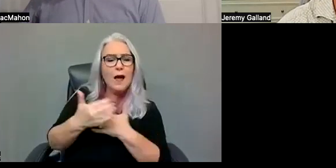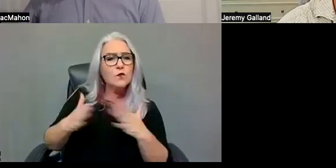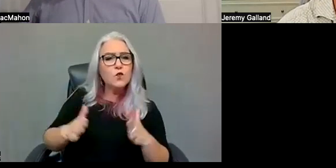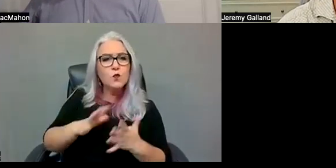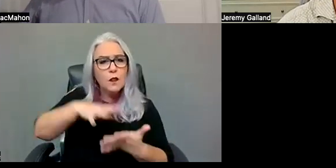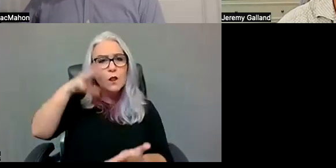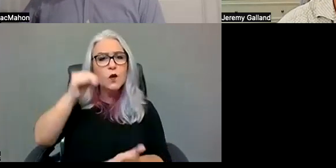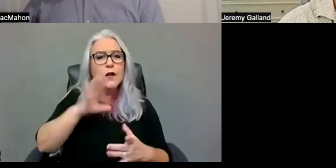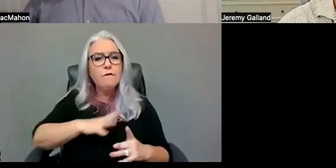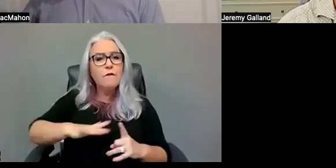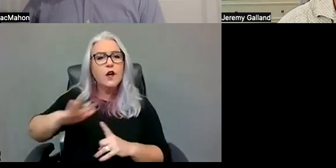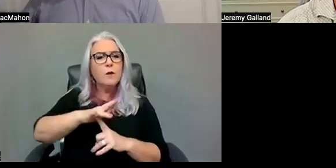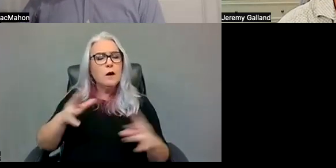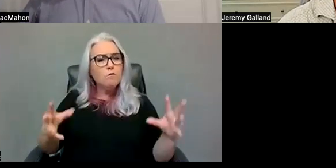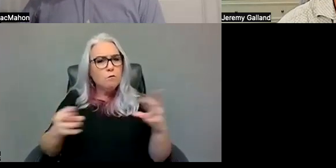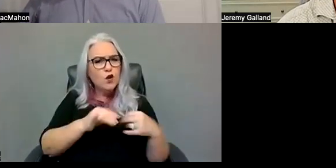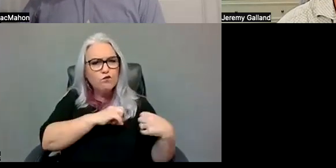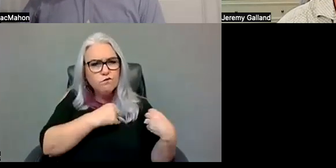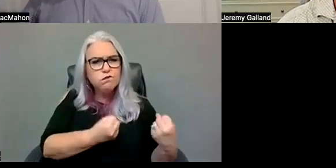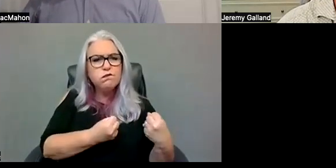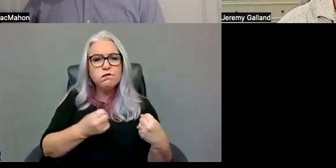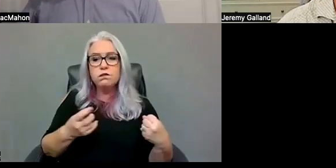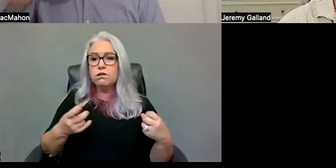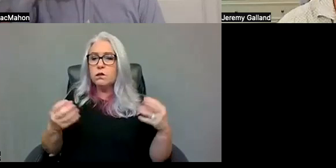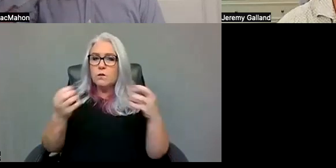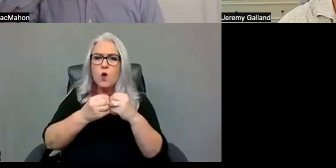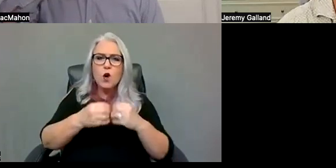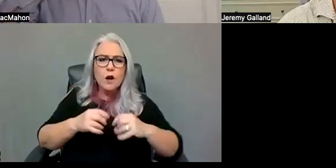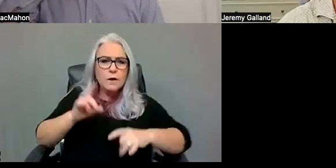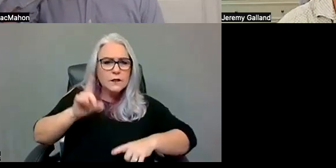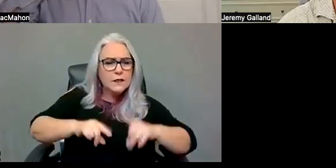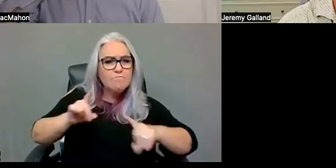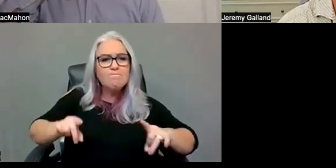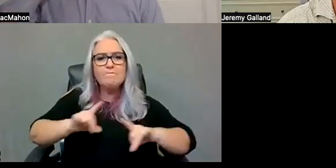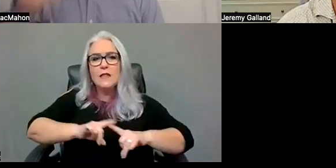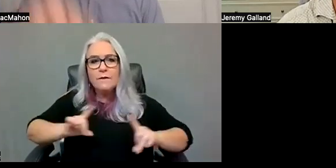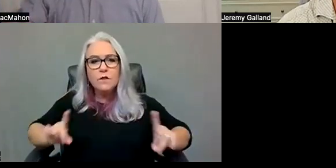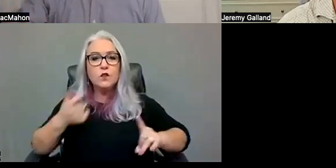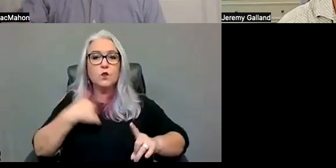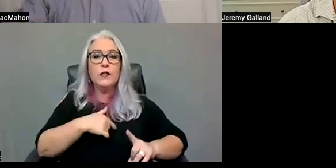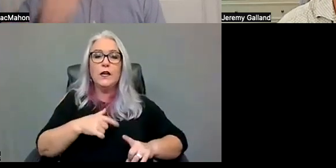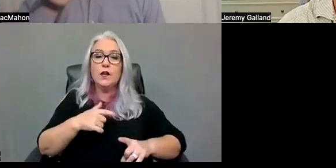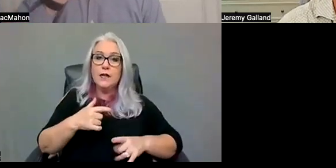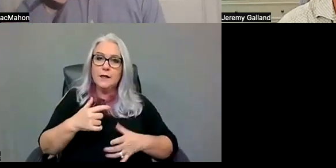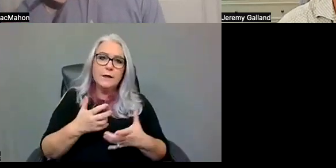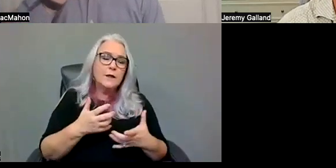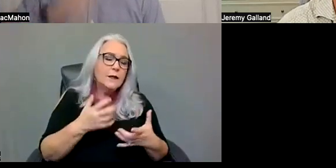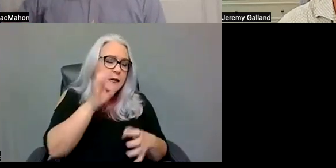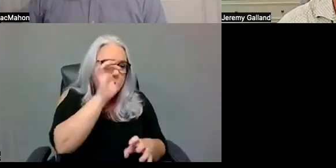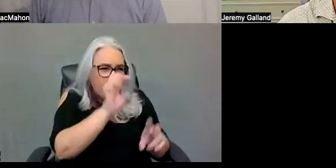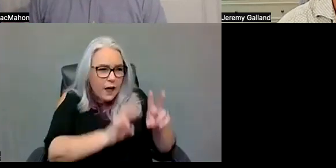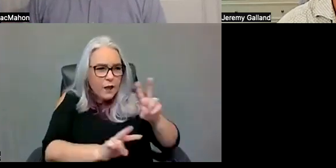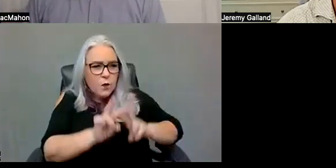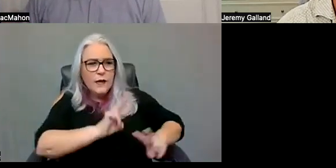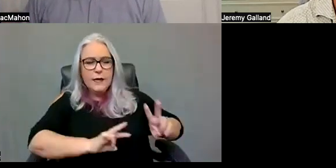strong, more diverse. So we are evaluating our special education program. We are growing our special education